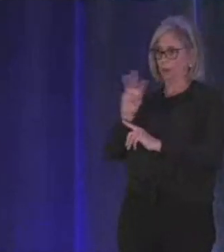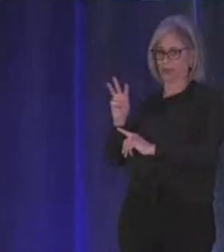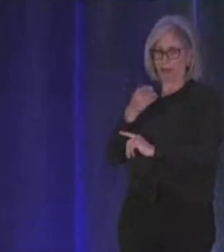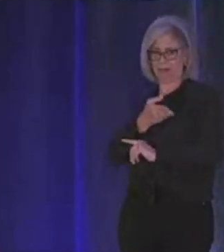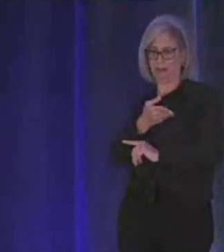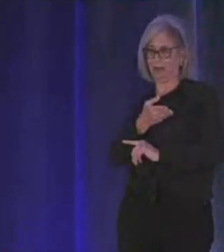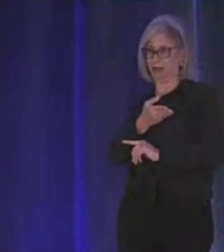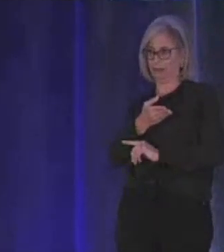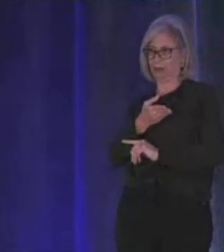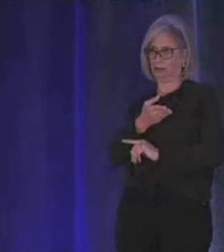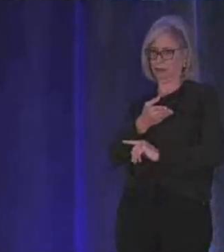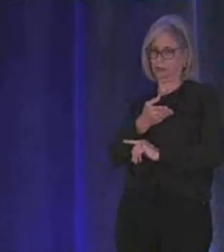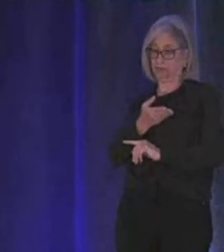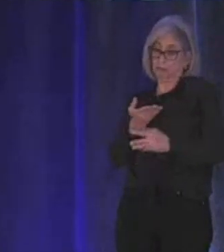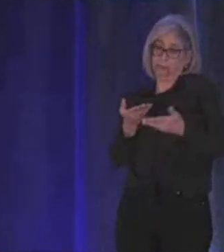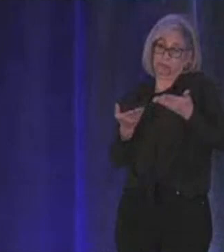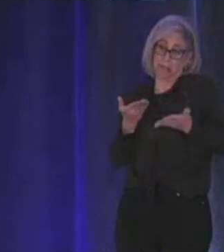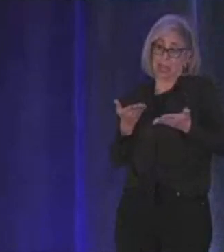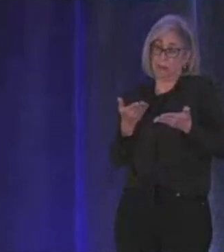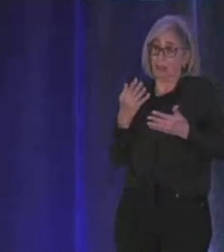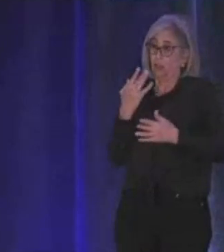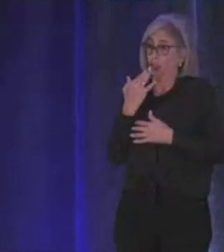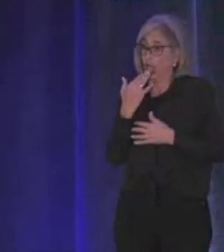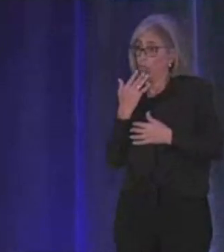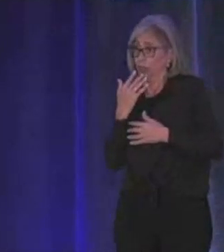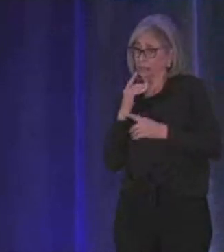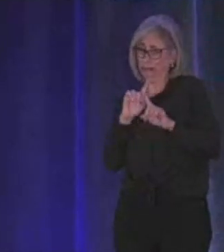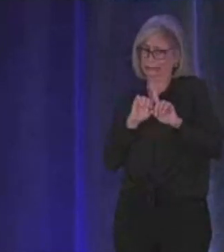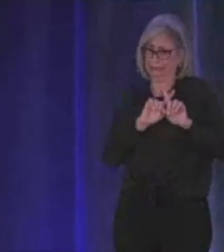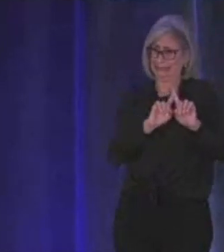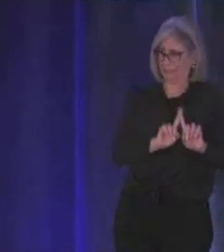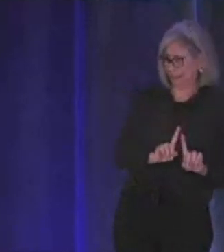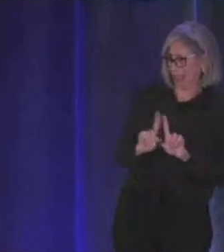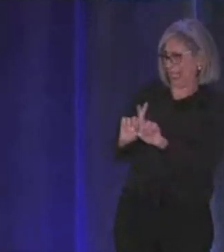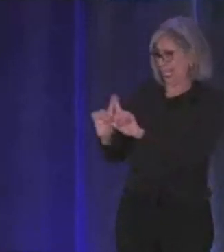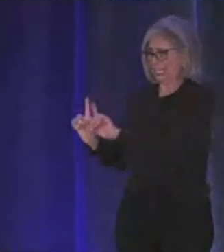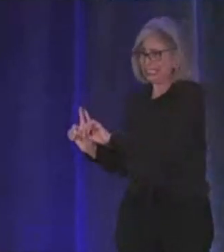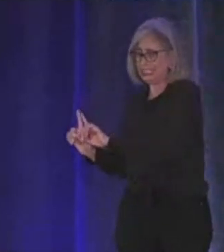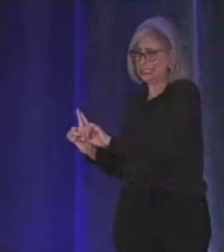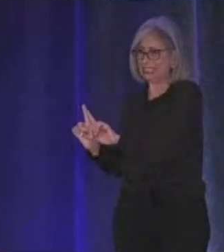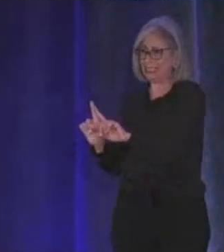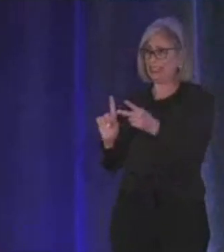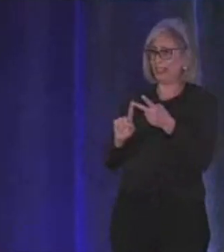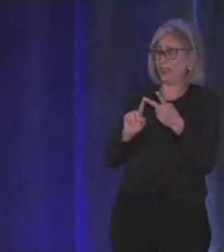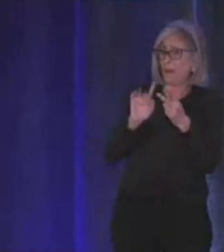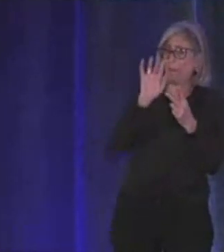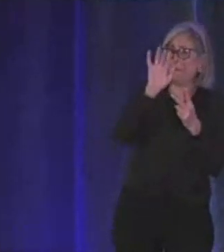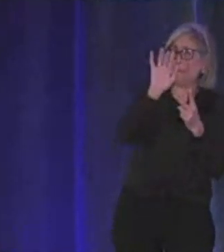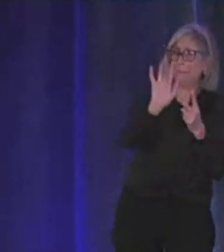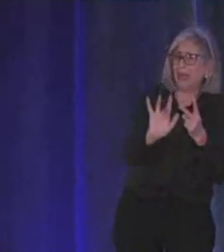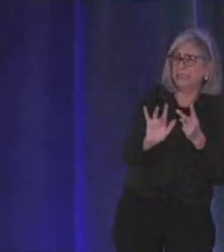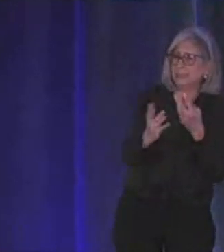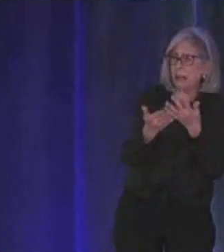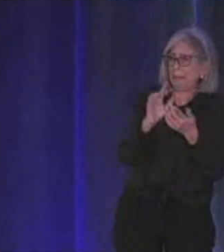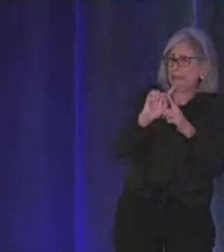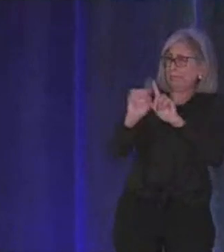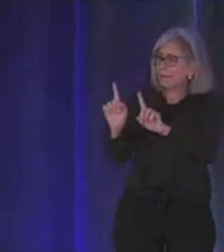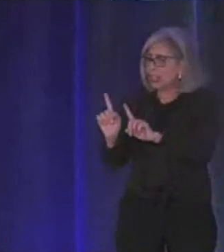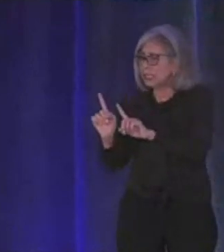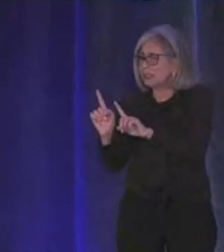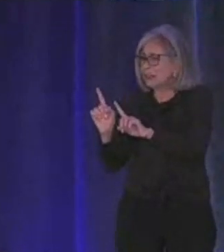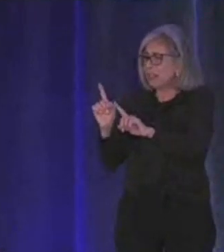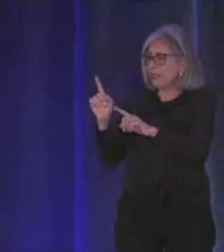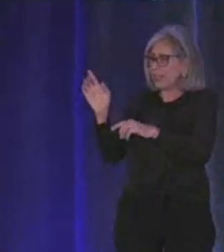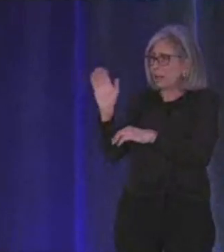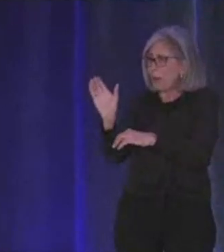there's a chance that, you know, the coloring is going to be different, the buttons might look a little different, the components